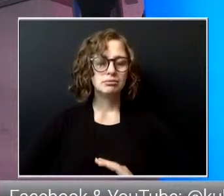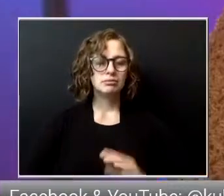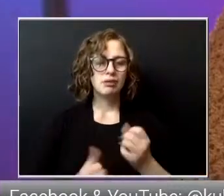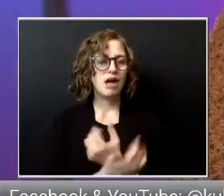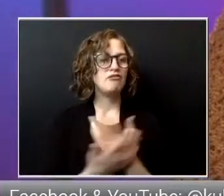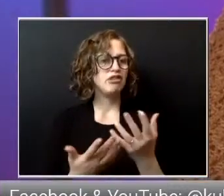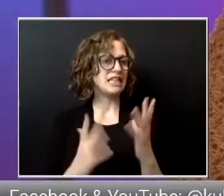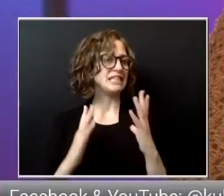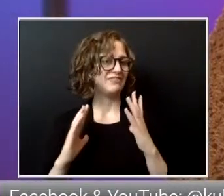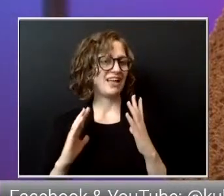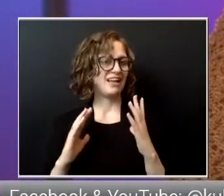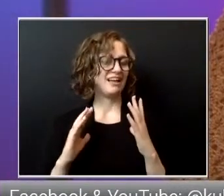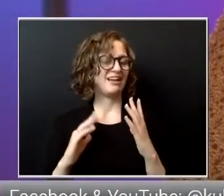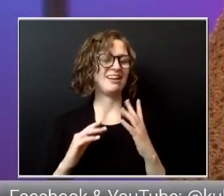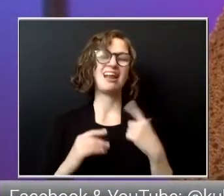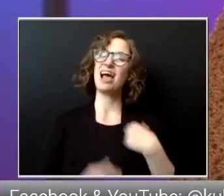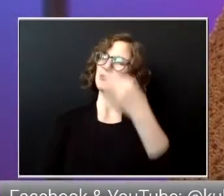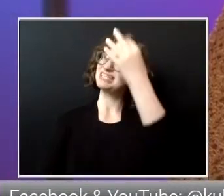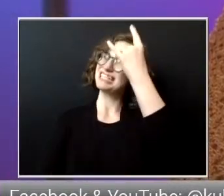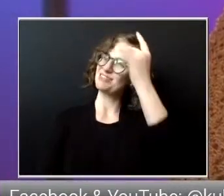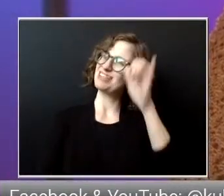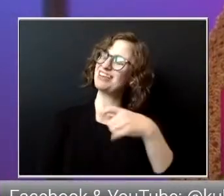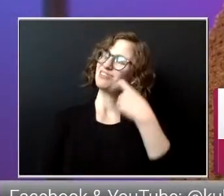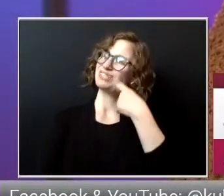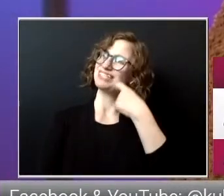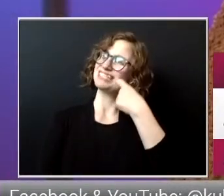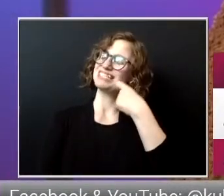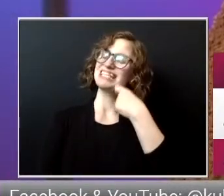was thinking about that the other day, and